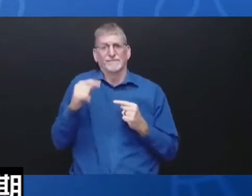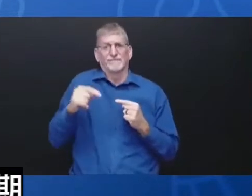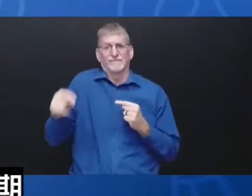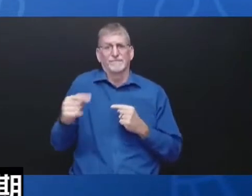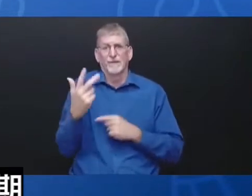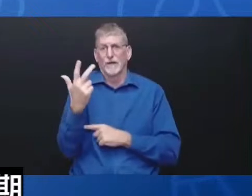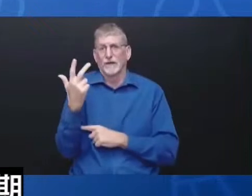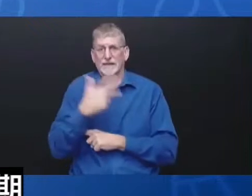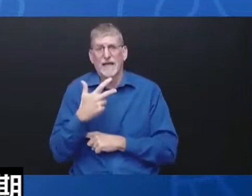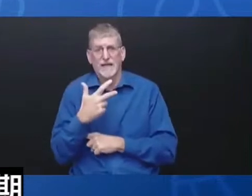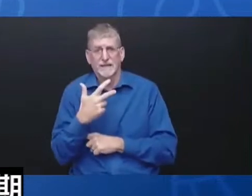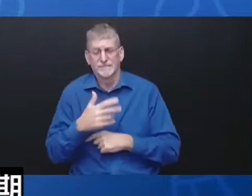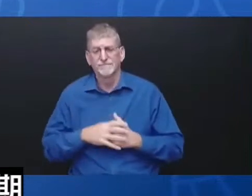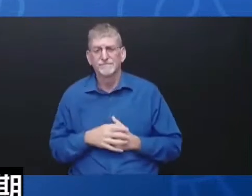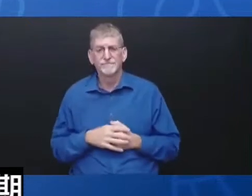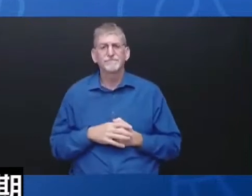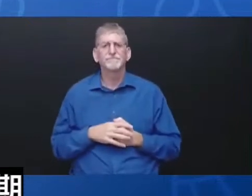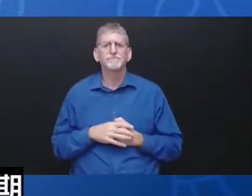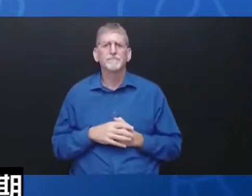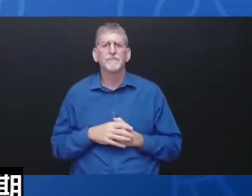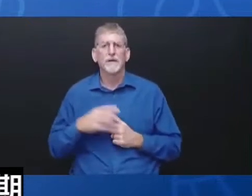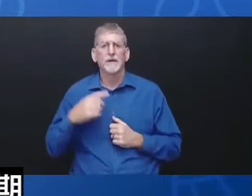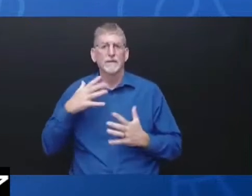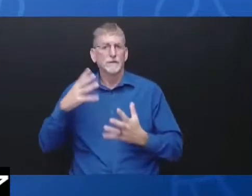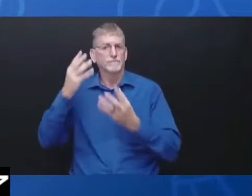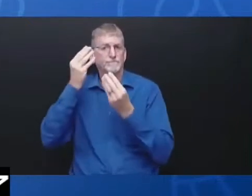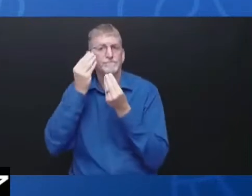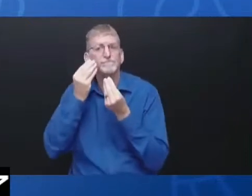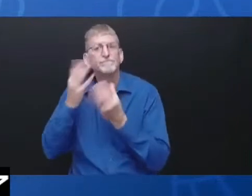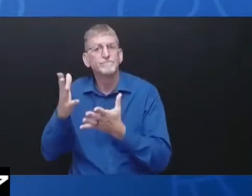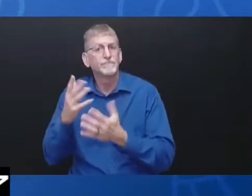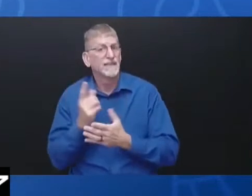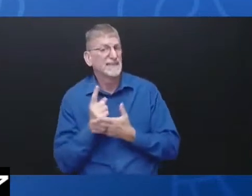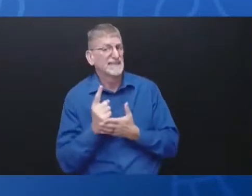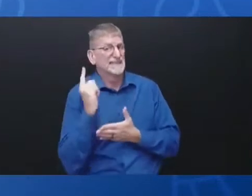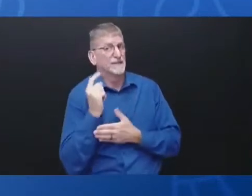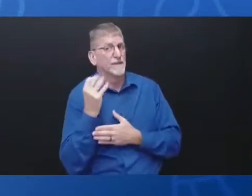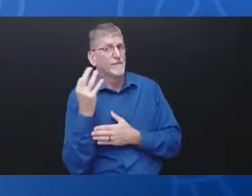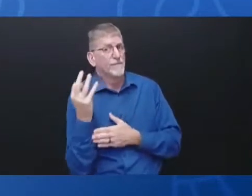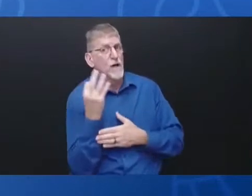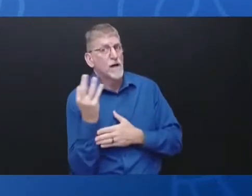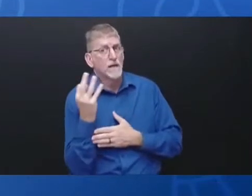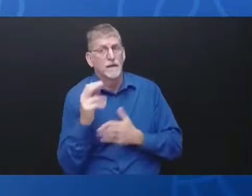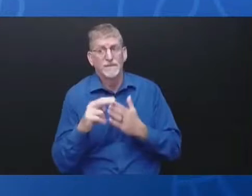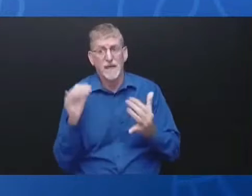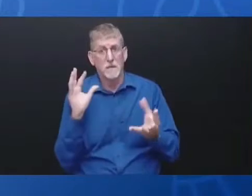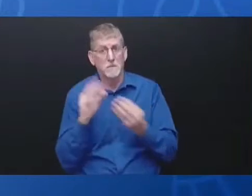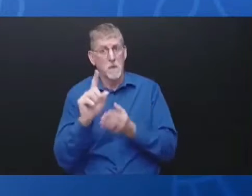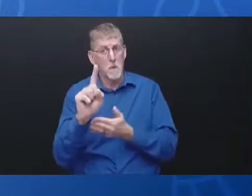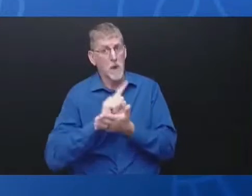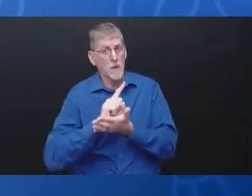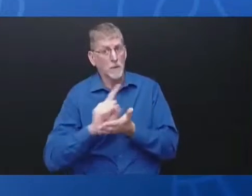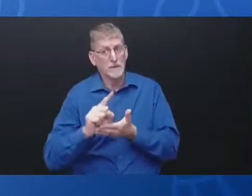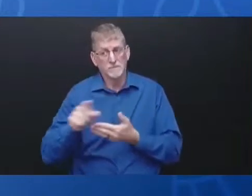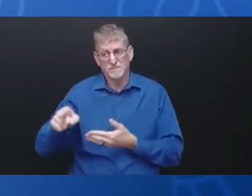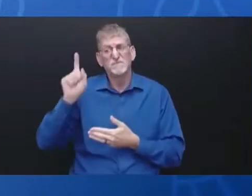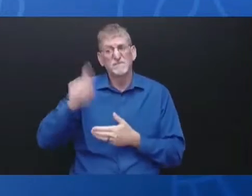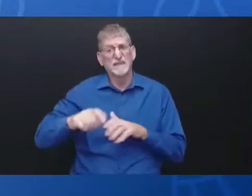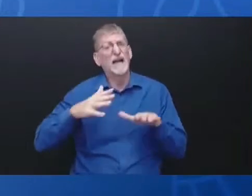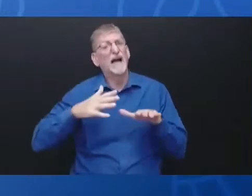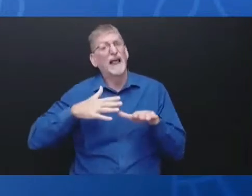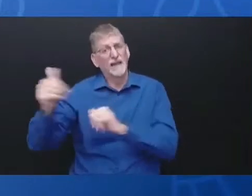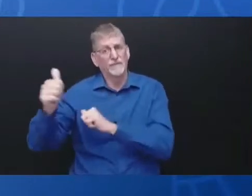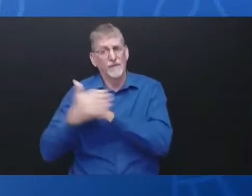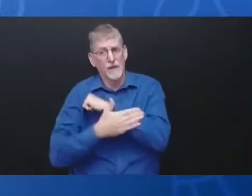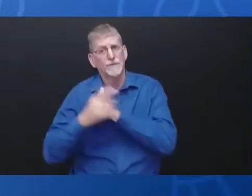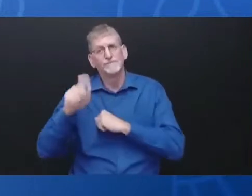the notice, and so that expires now on Friday. Okay. He'll need to be out of the country. Okay. And then my second one is what